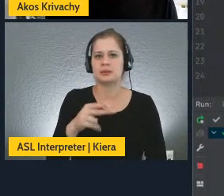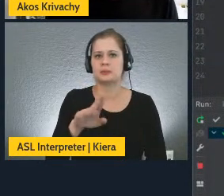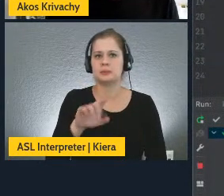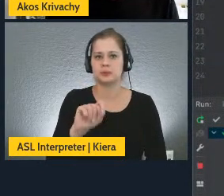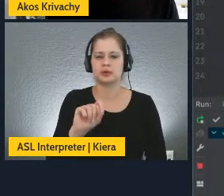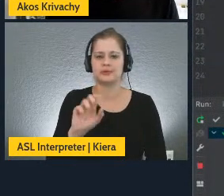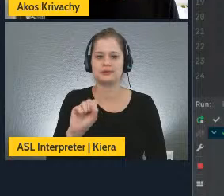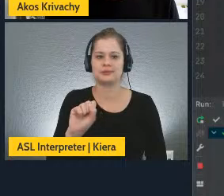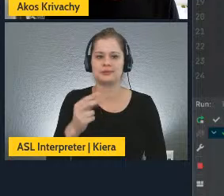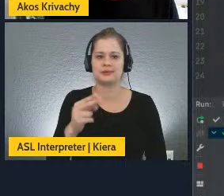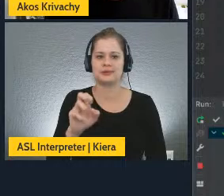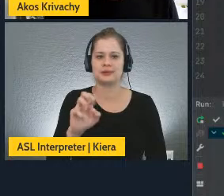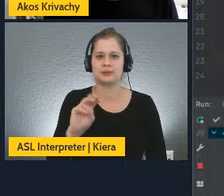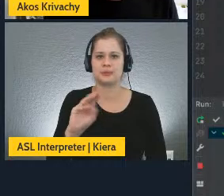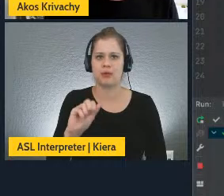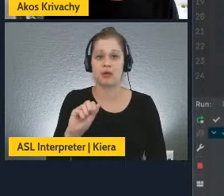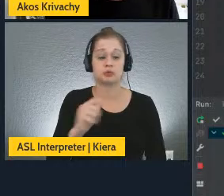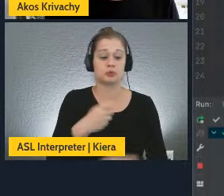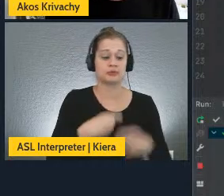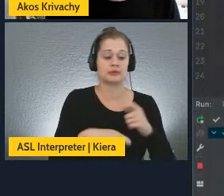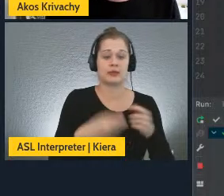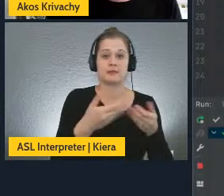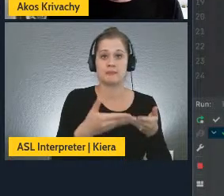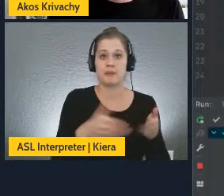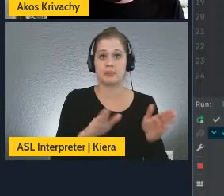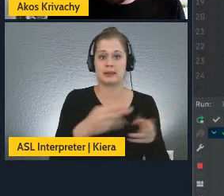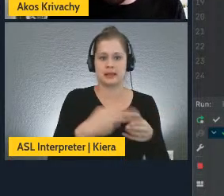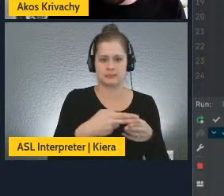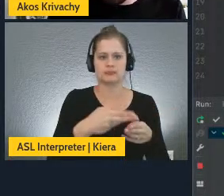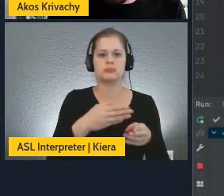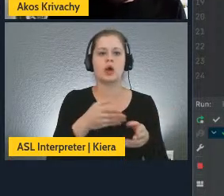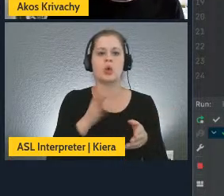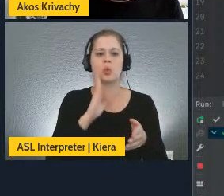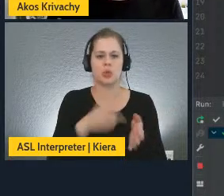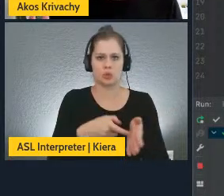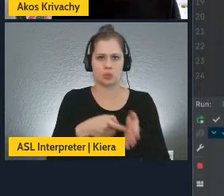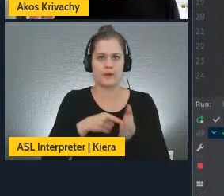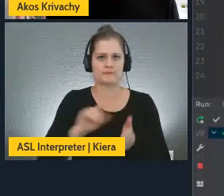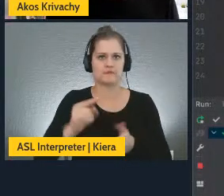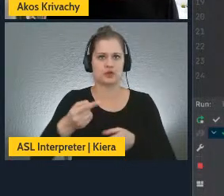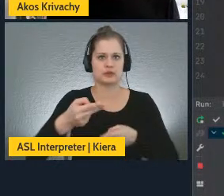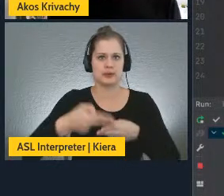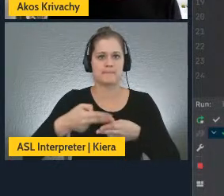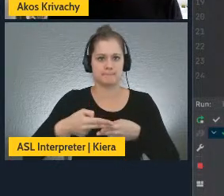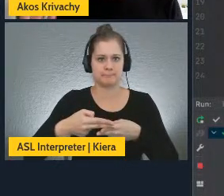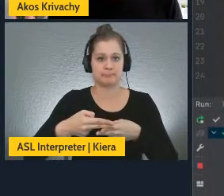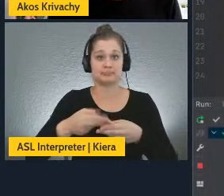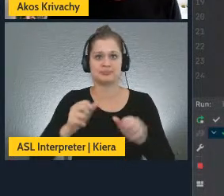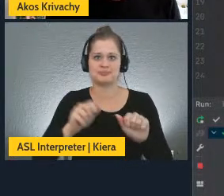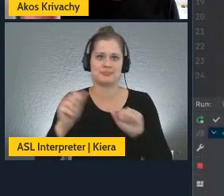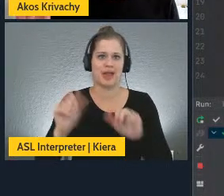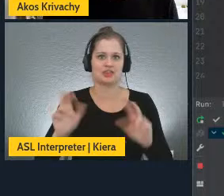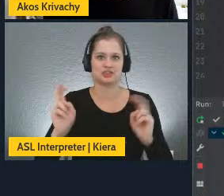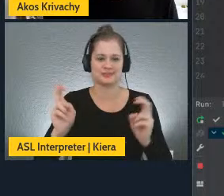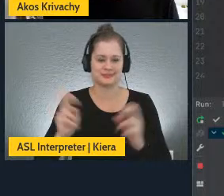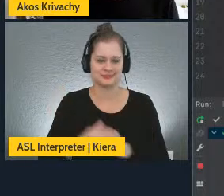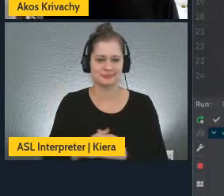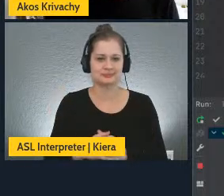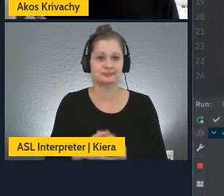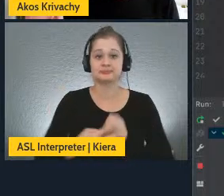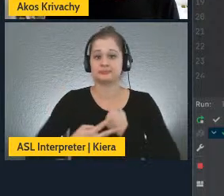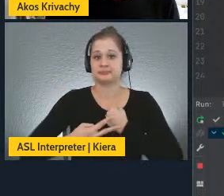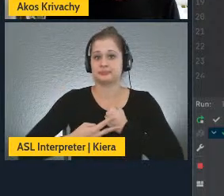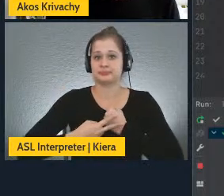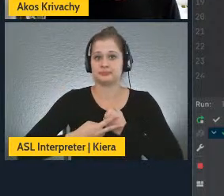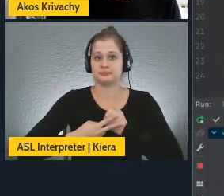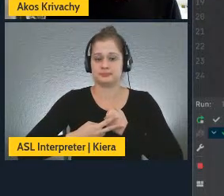public name, I'm going to say we're also going to require our first name. That's required. And here's where the magic is. So I'm going to hit save just as we're